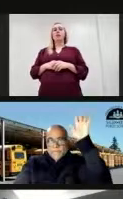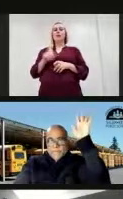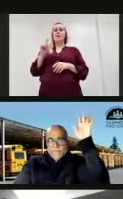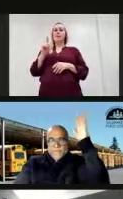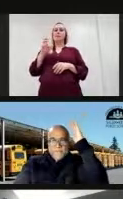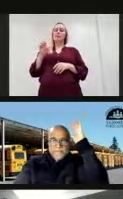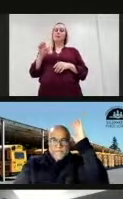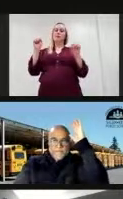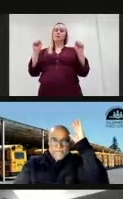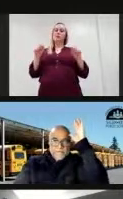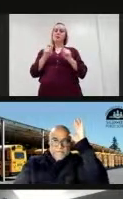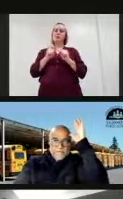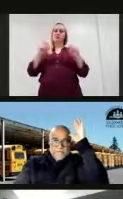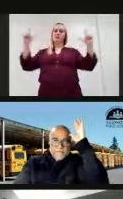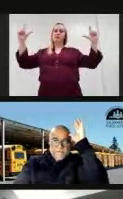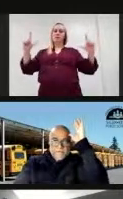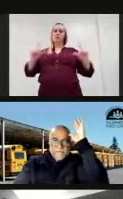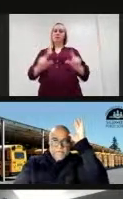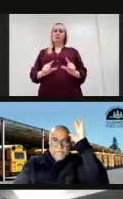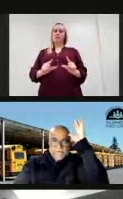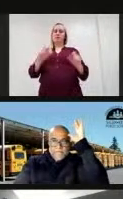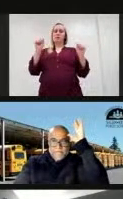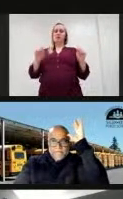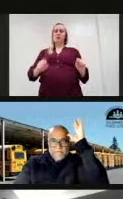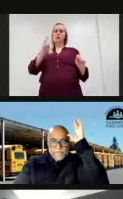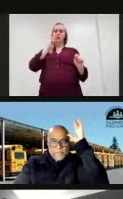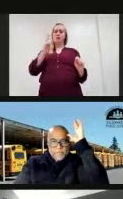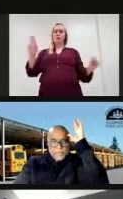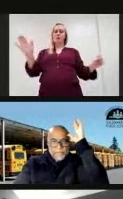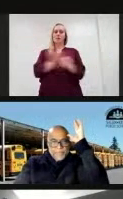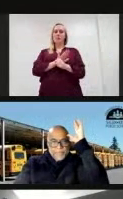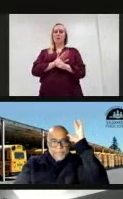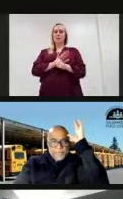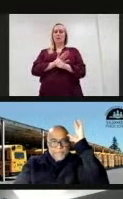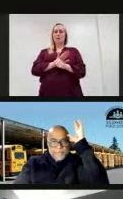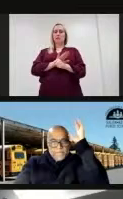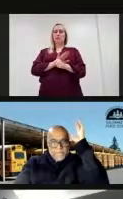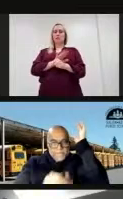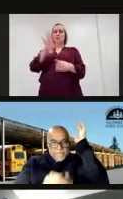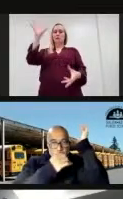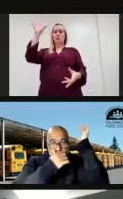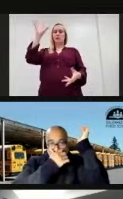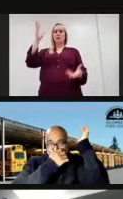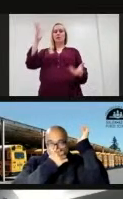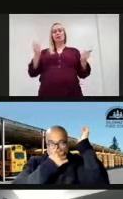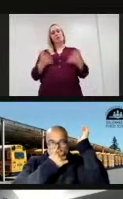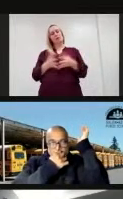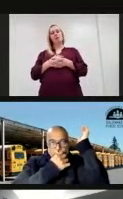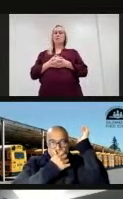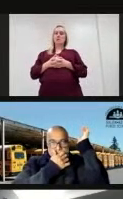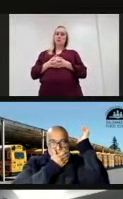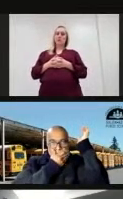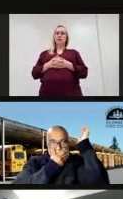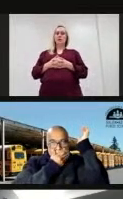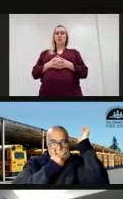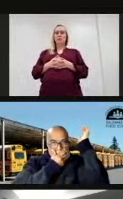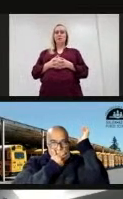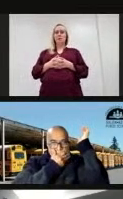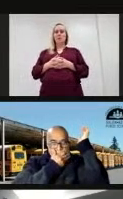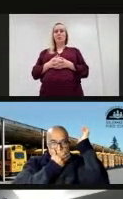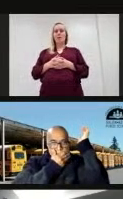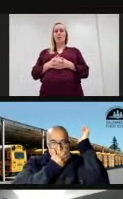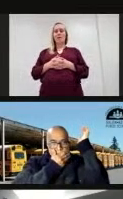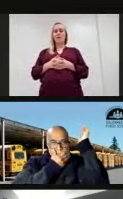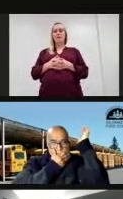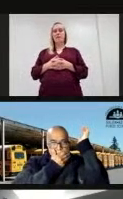you zoom out so we can see the document in total? Well, oh, and then folks should